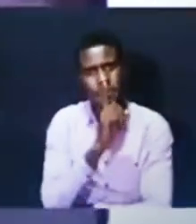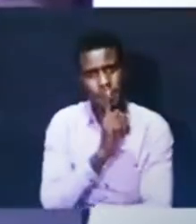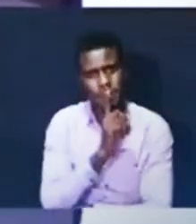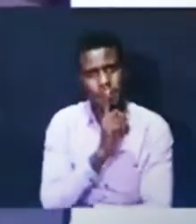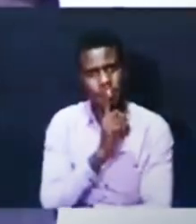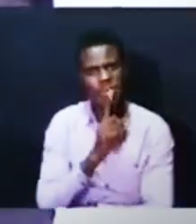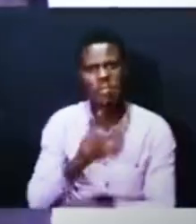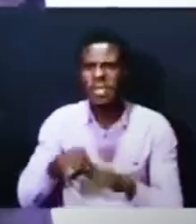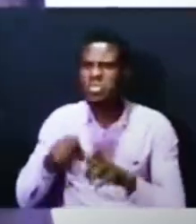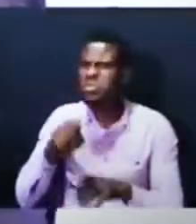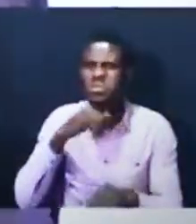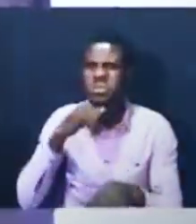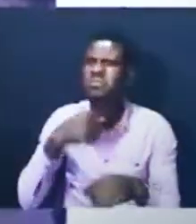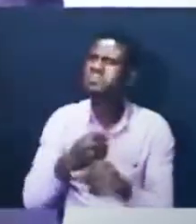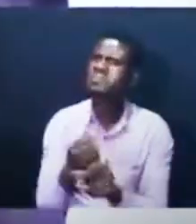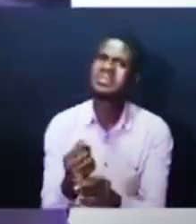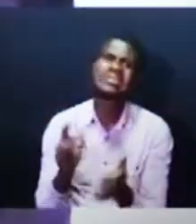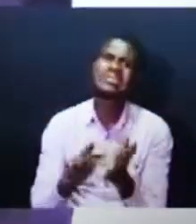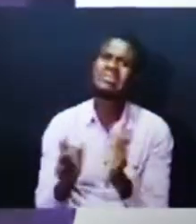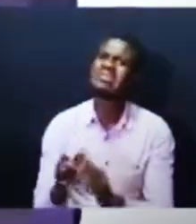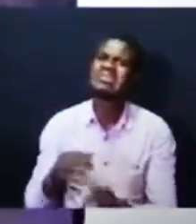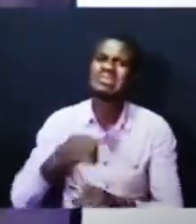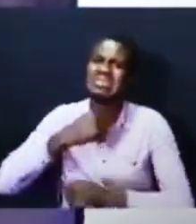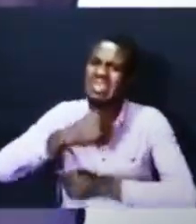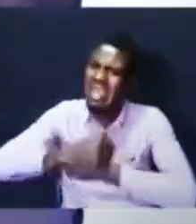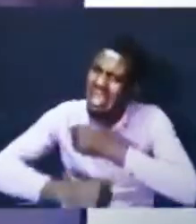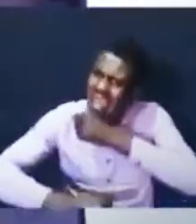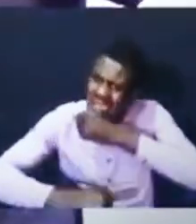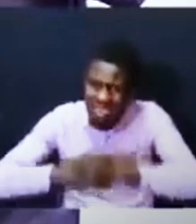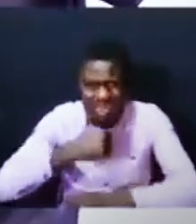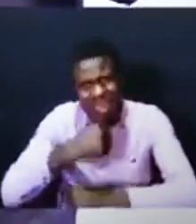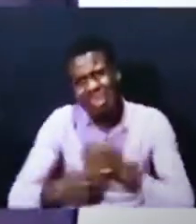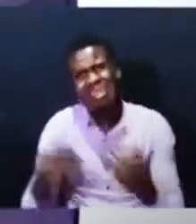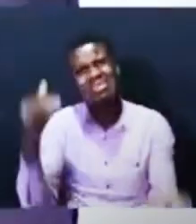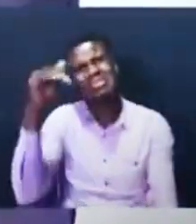But don't let him suffer again and again.